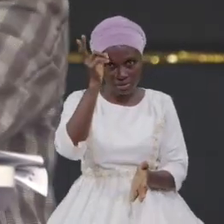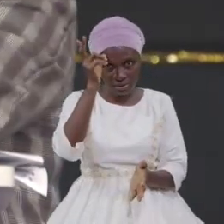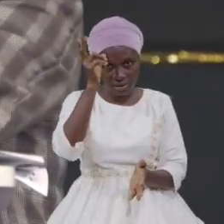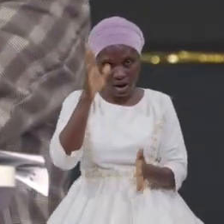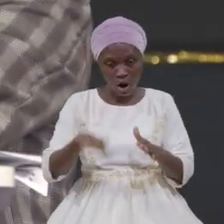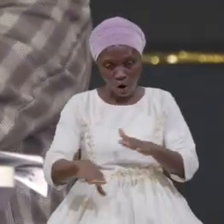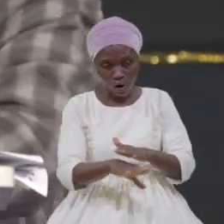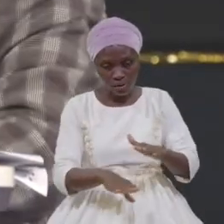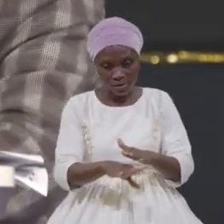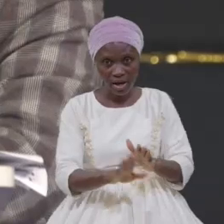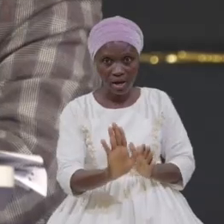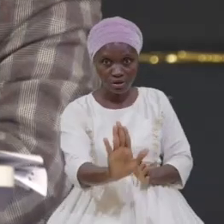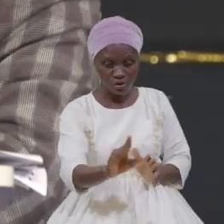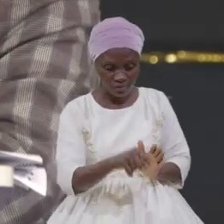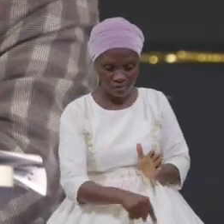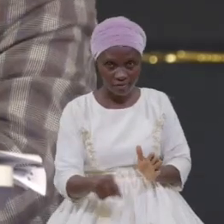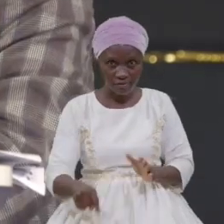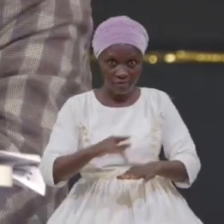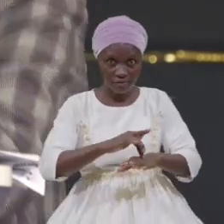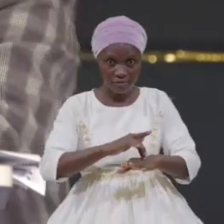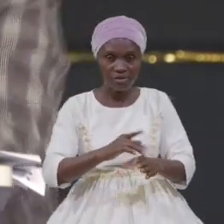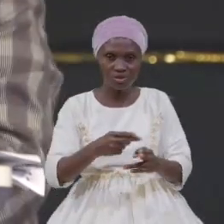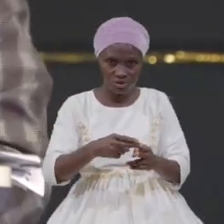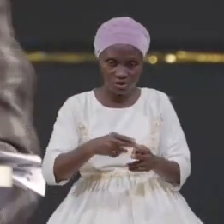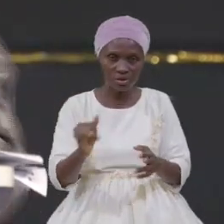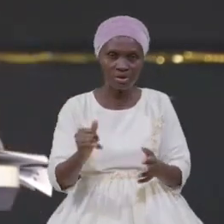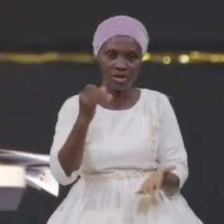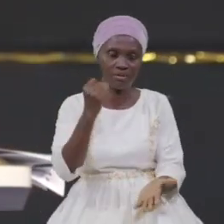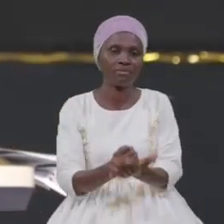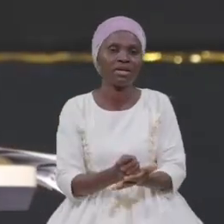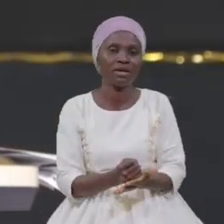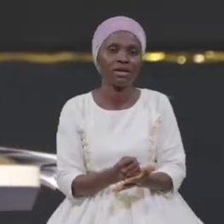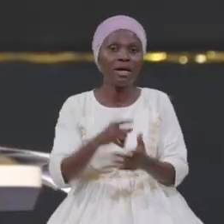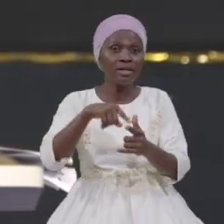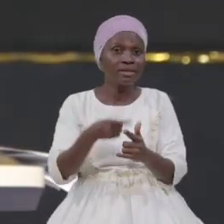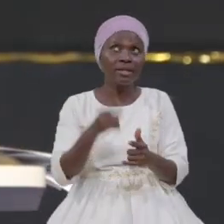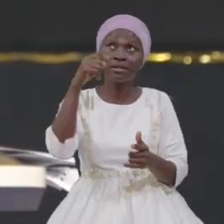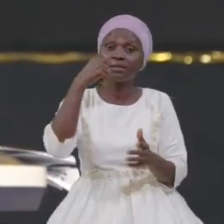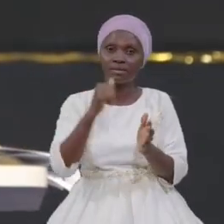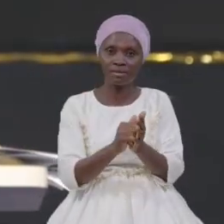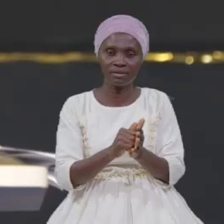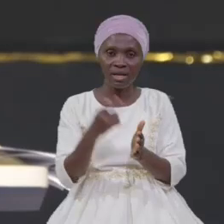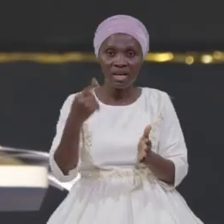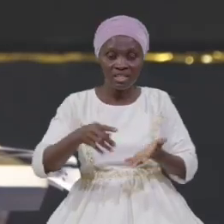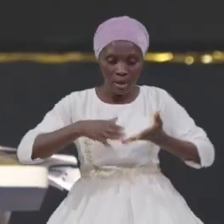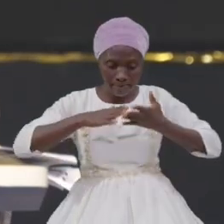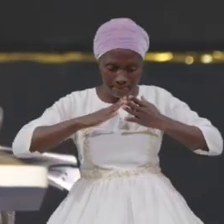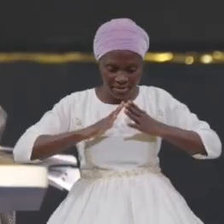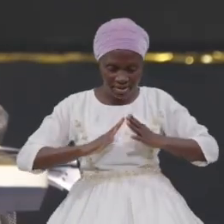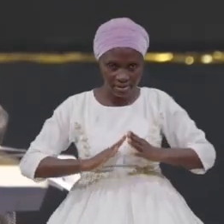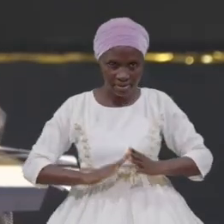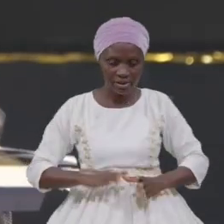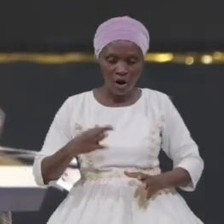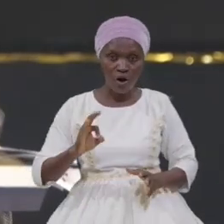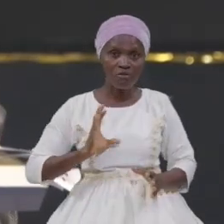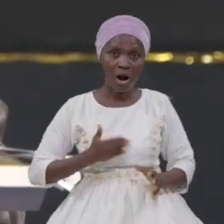your feet shortly. Then it says, the peace of our